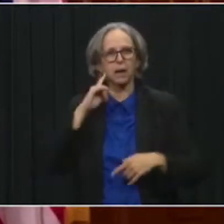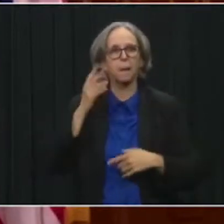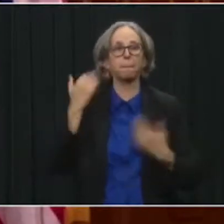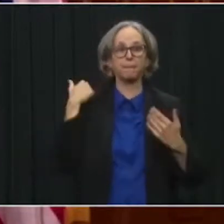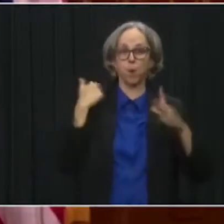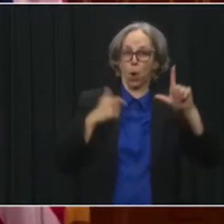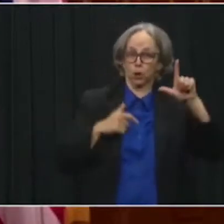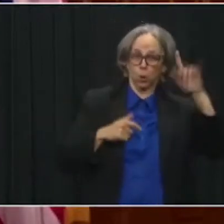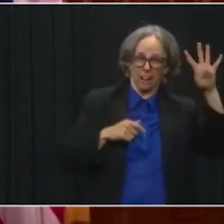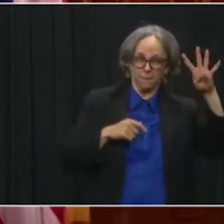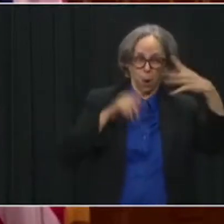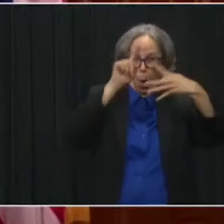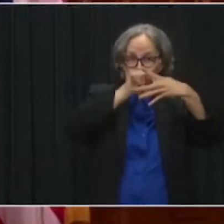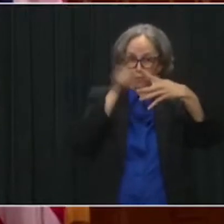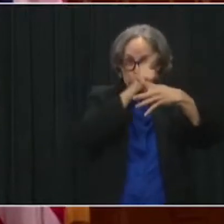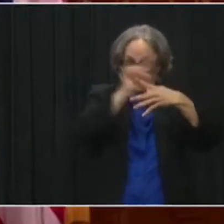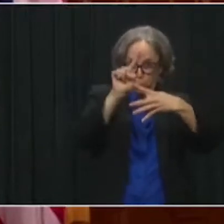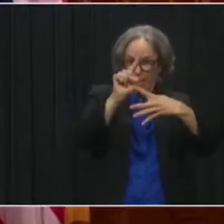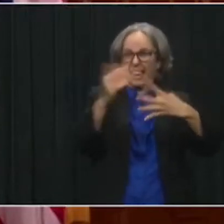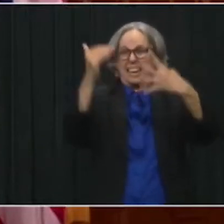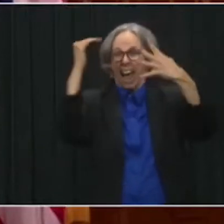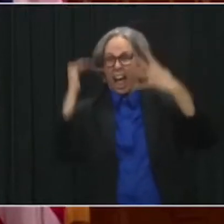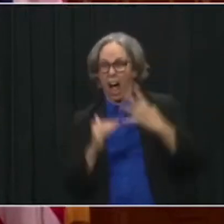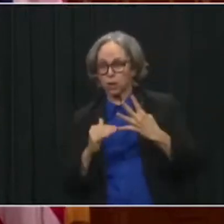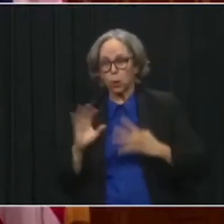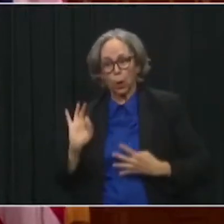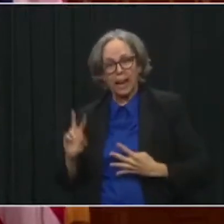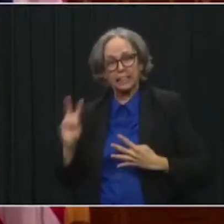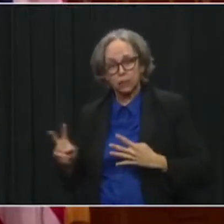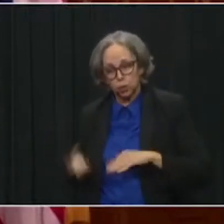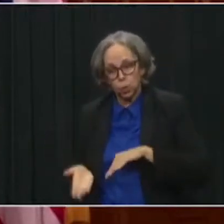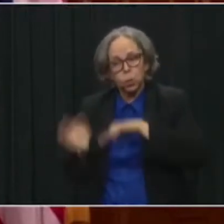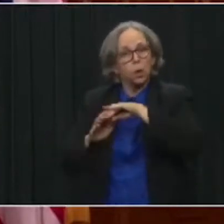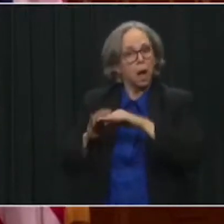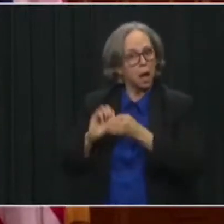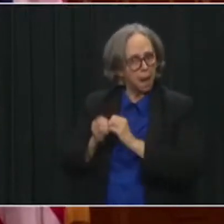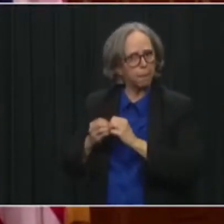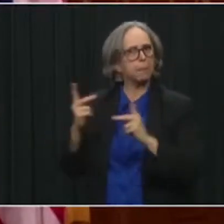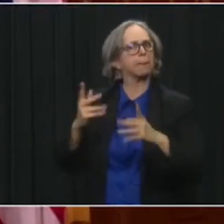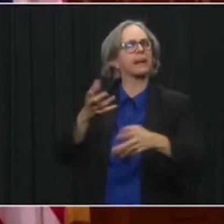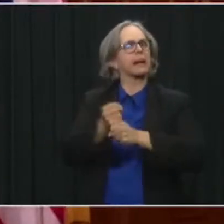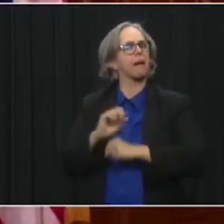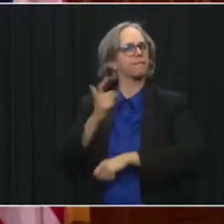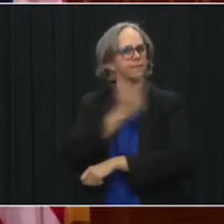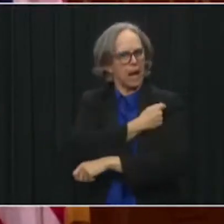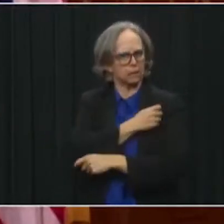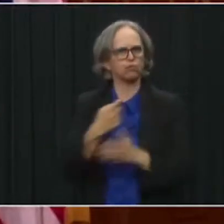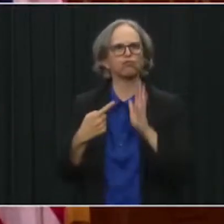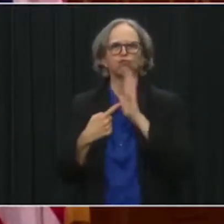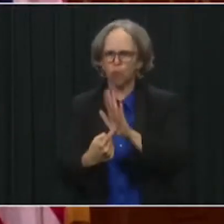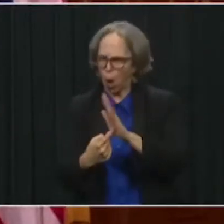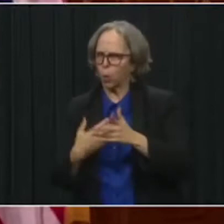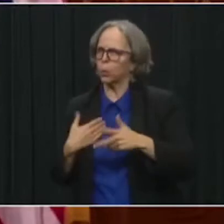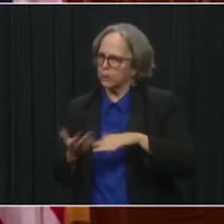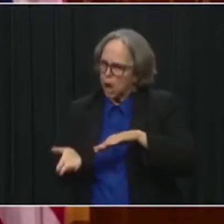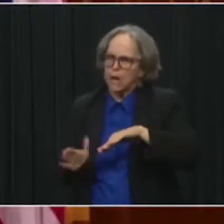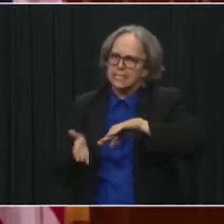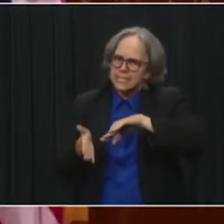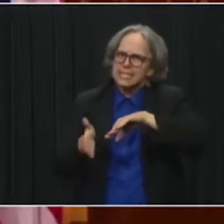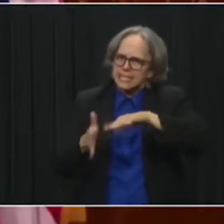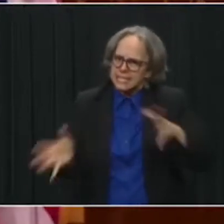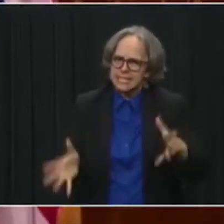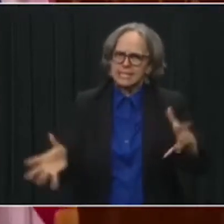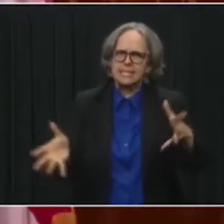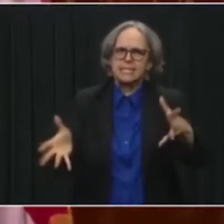to 92. These three counties have had the three largest increase in vaccinations by percentage, so we're happy to see